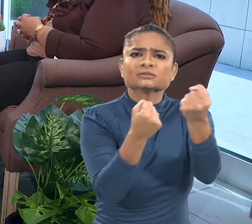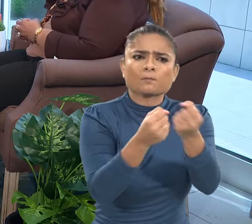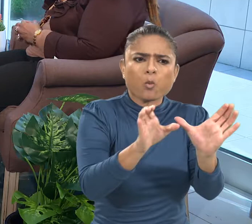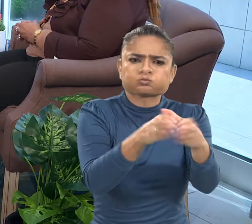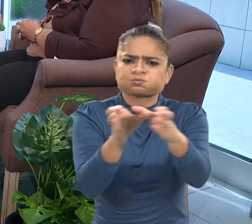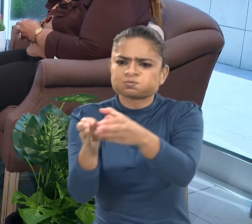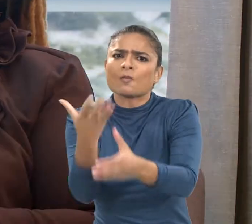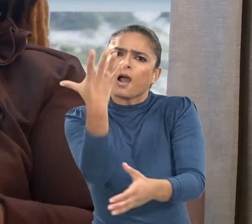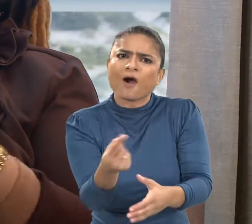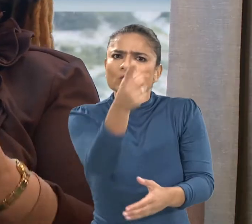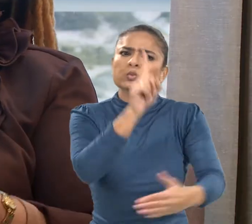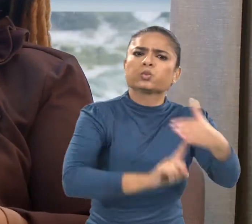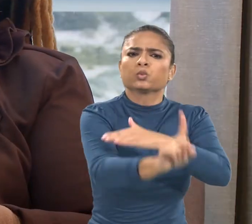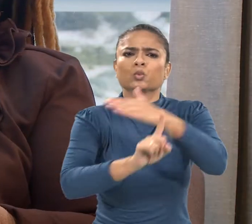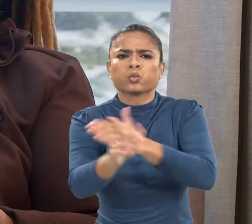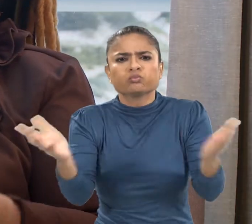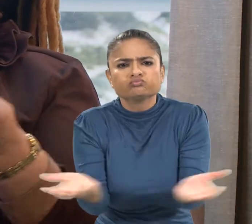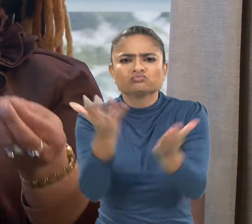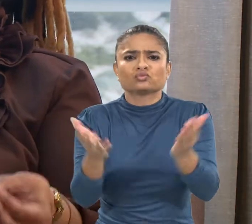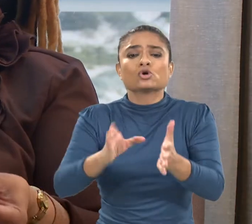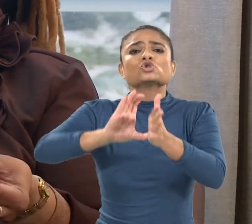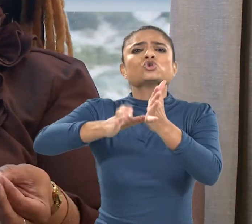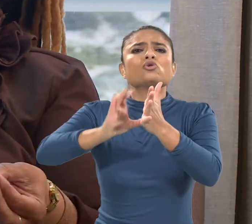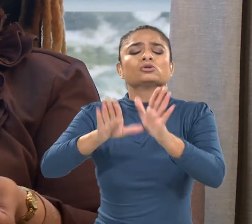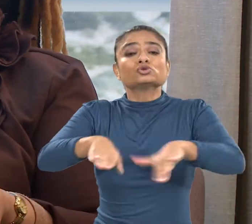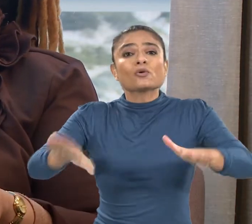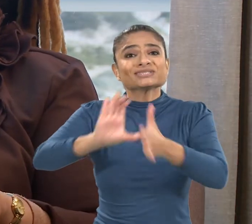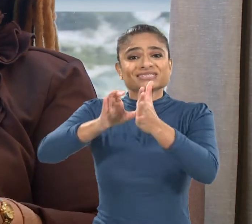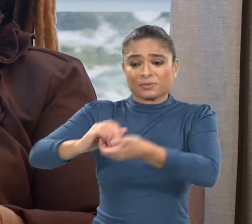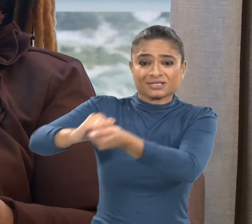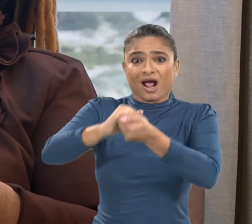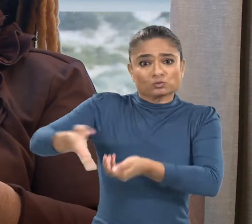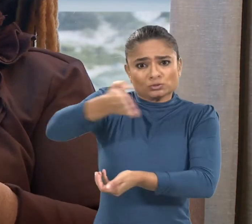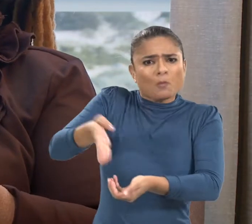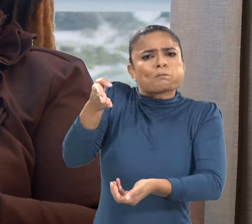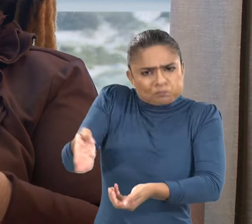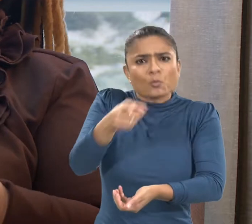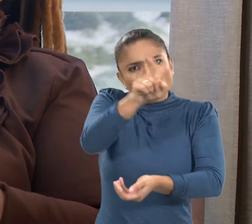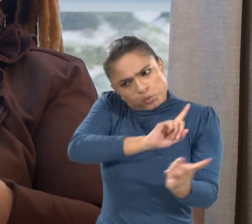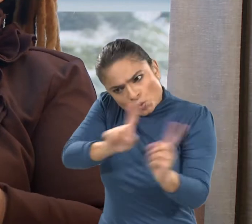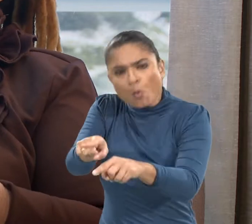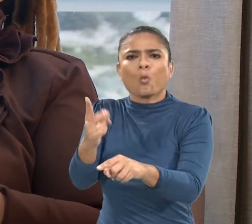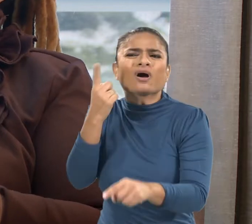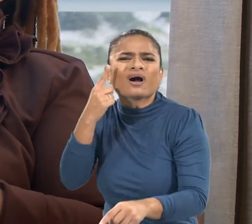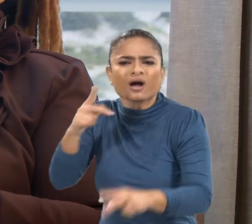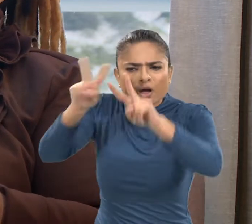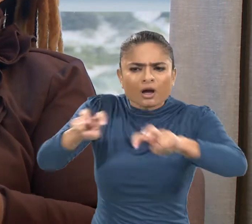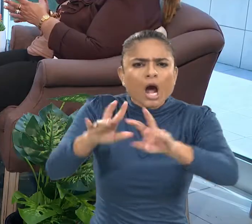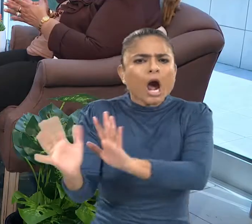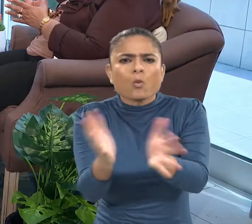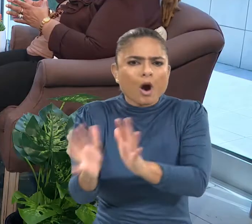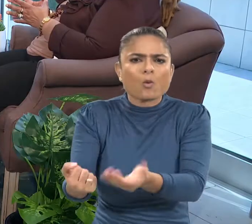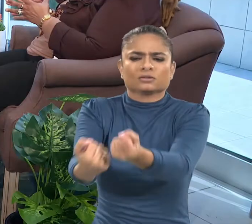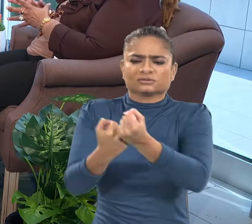to a support group or go to organizations like Disabled Children Action Group, or you get different type of